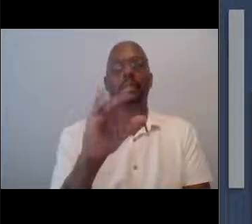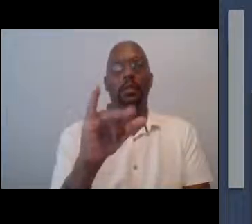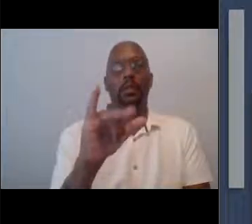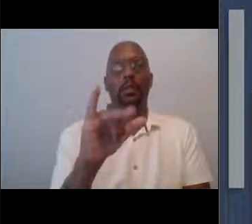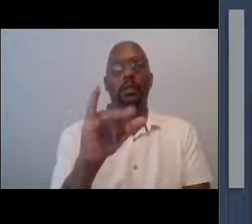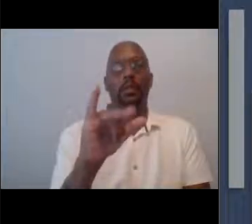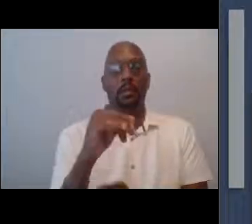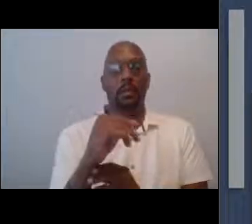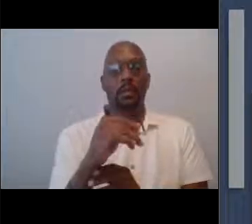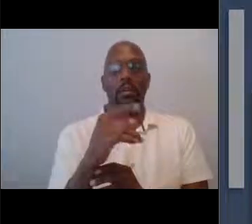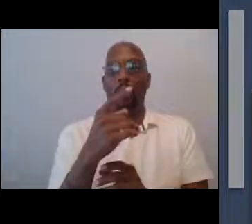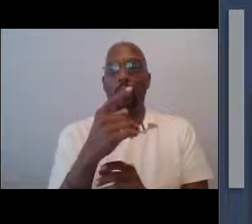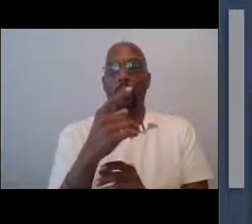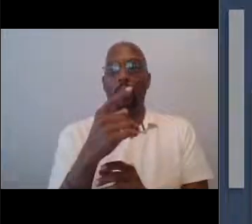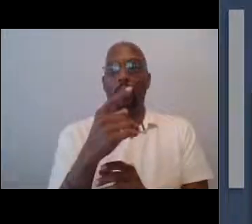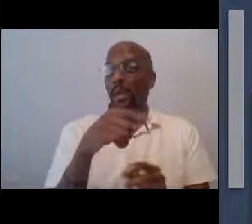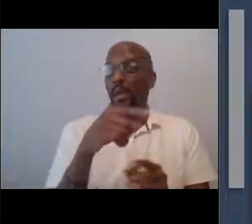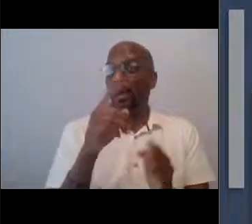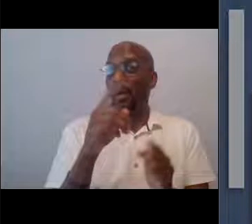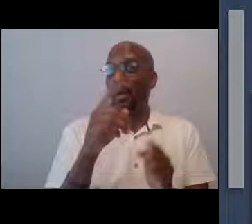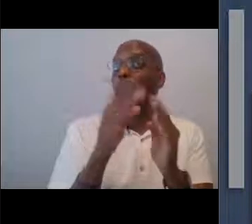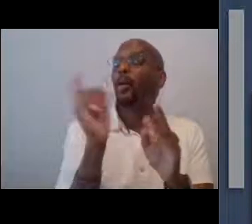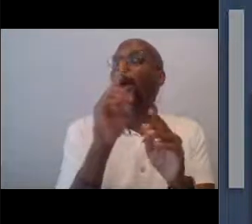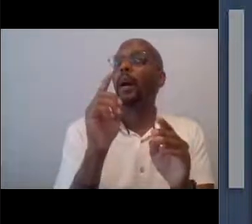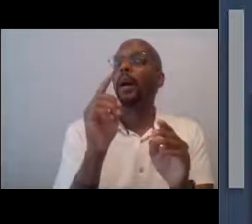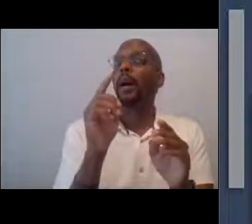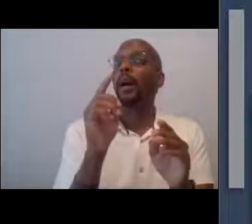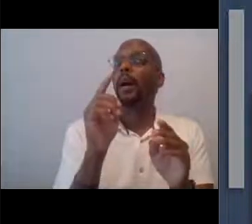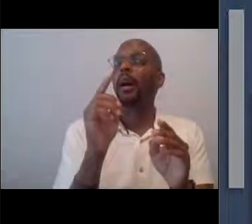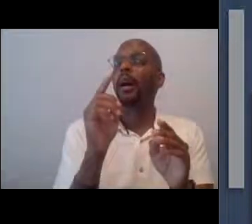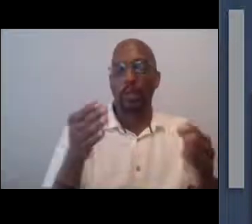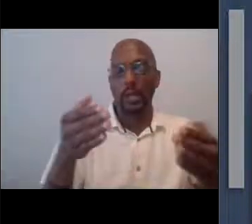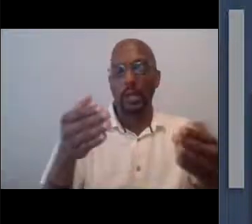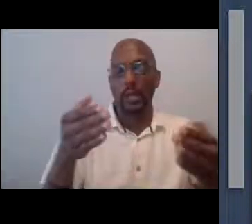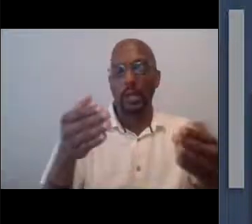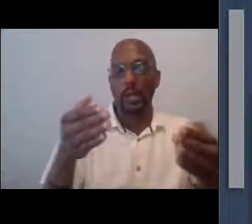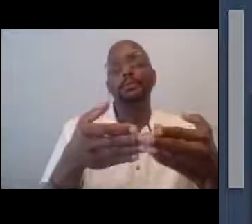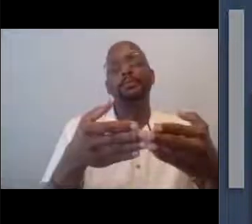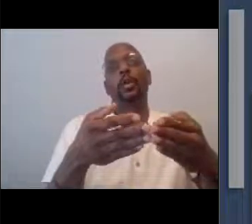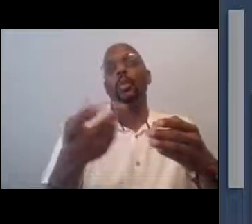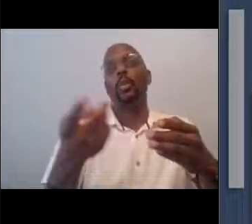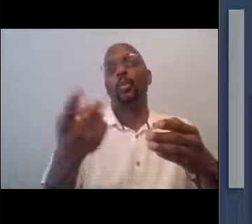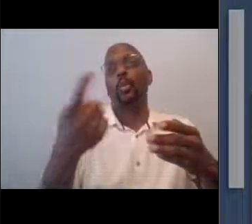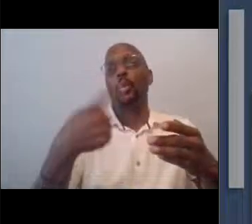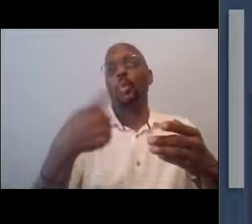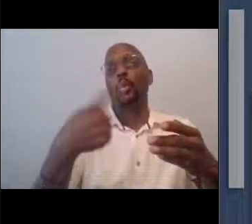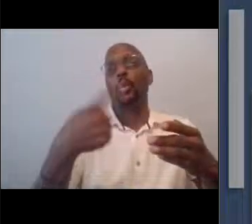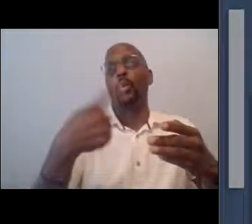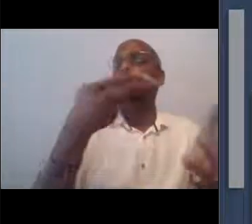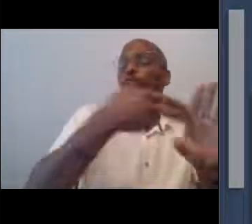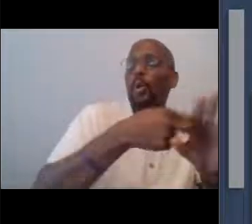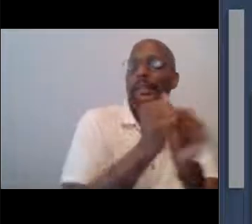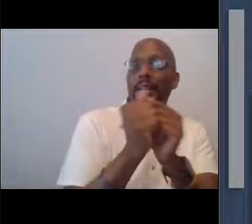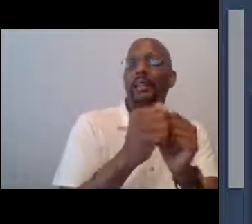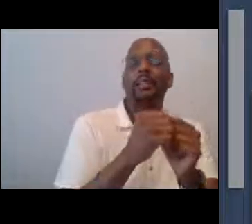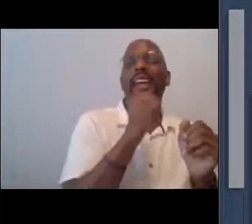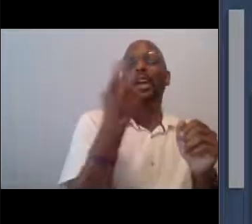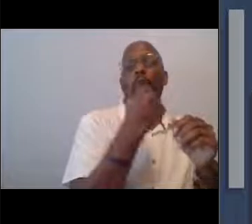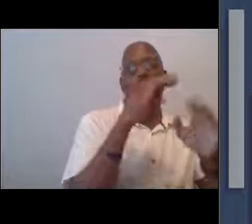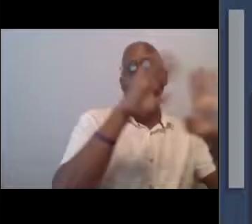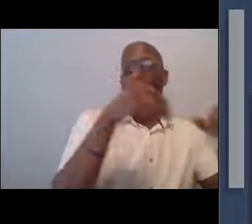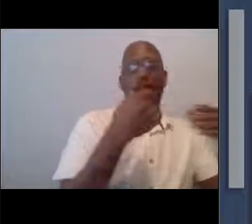street corners. We meet in transportation. We come together outside of our homes. We don't want to just travel in our